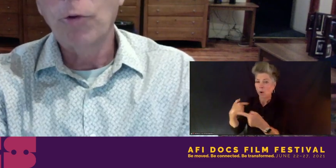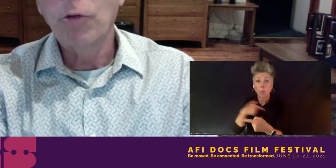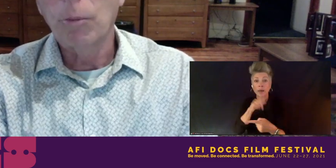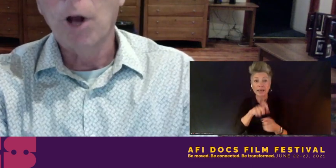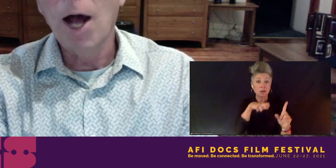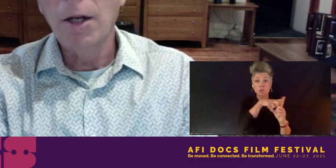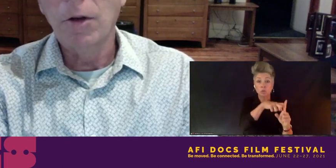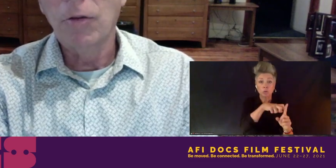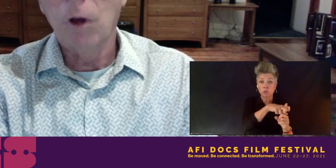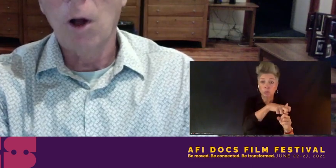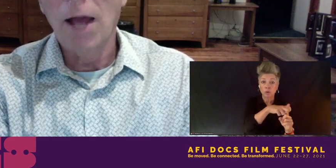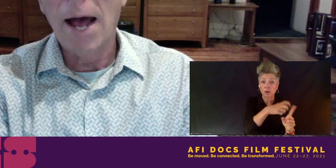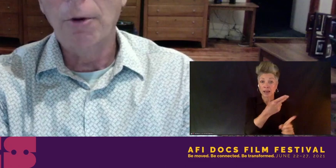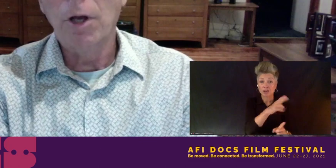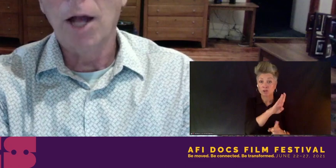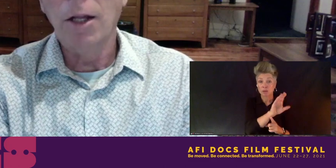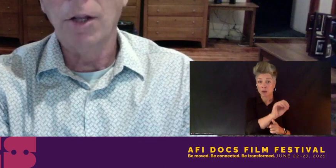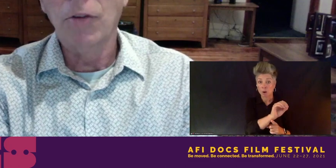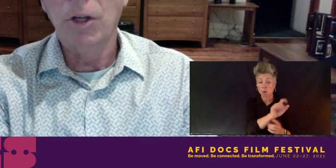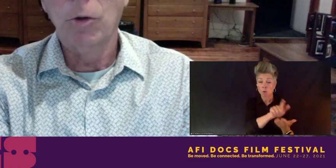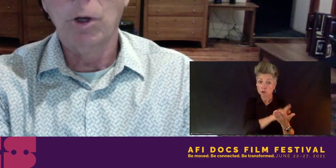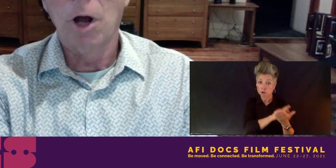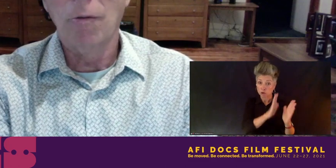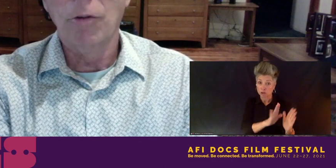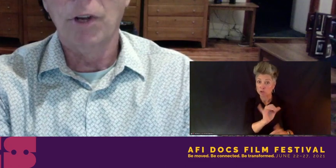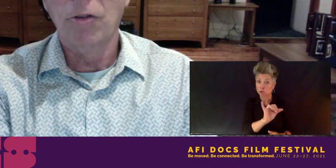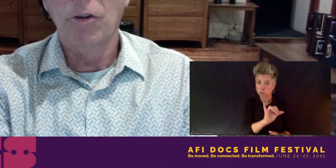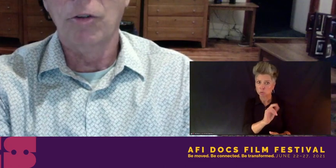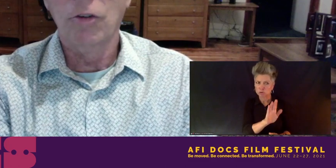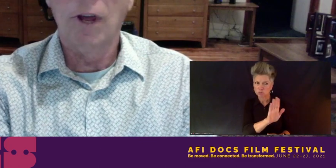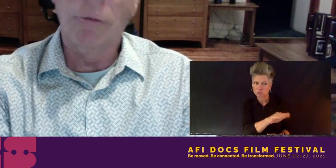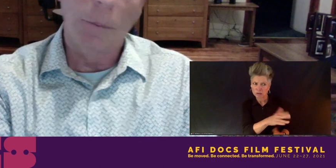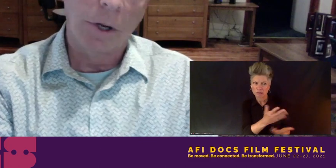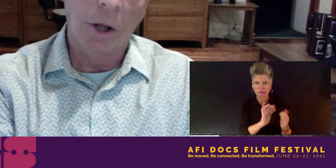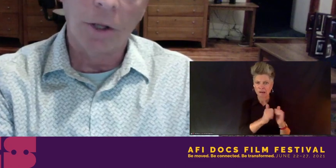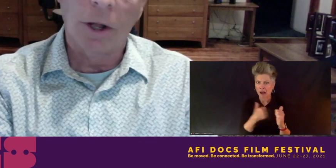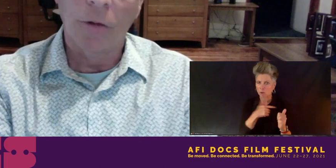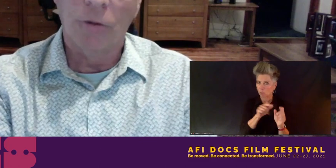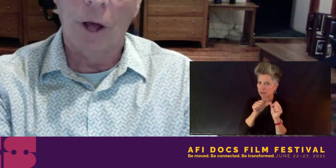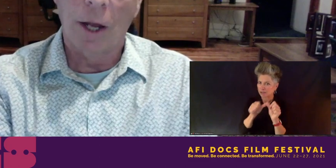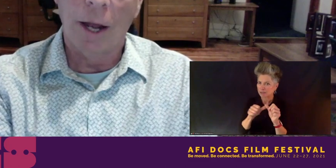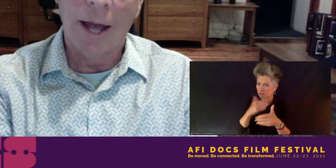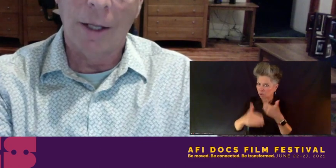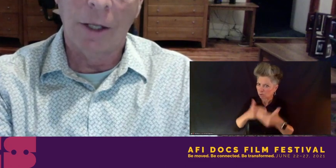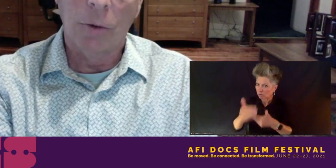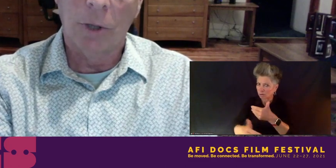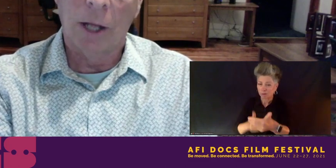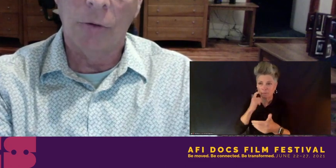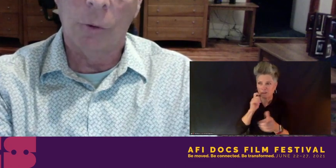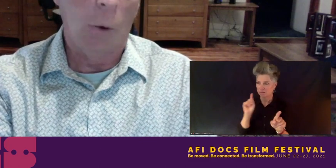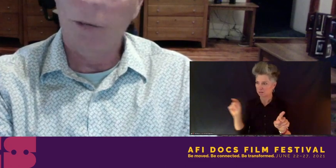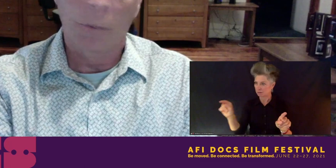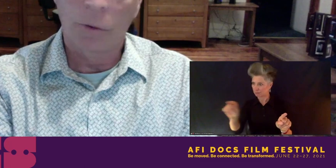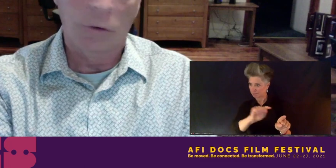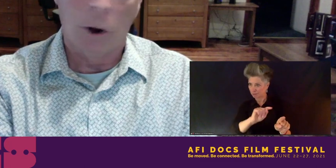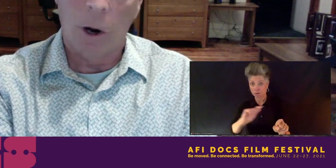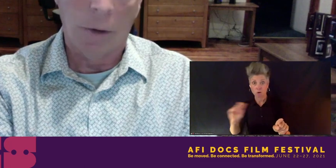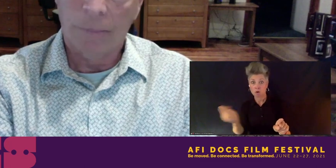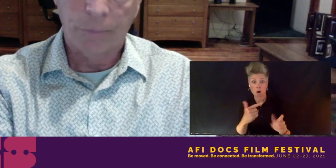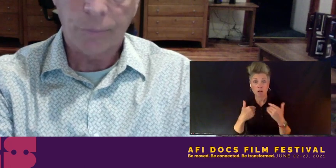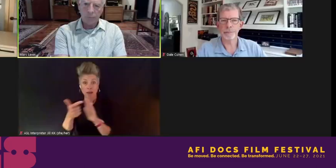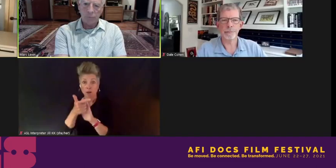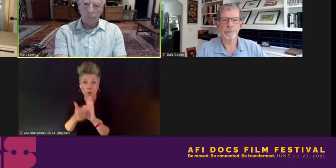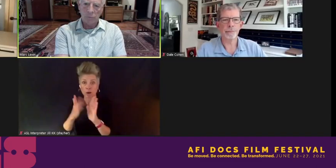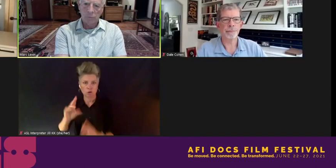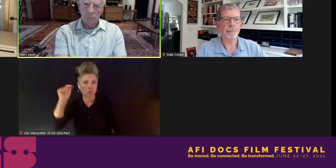you know, for some guidance on how to kind of continue the conversation since everybody on the other side had legal counsel right from the start.